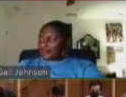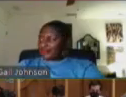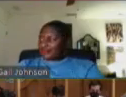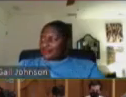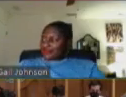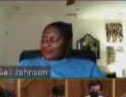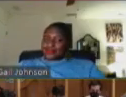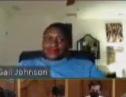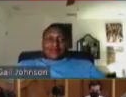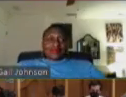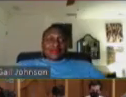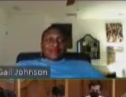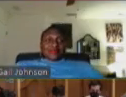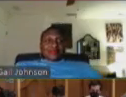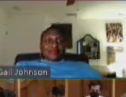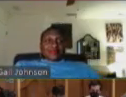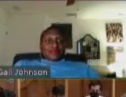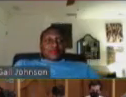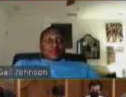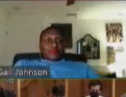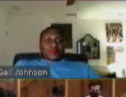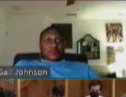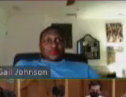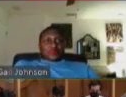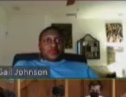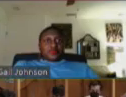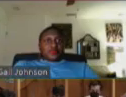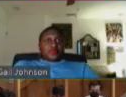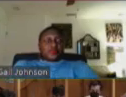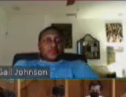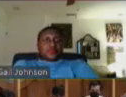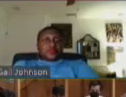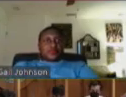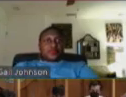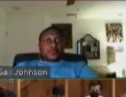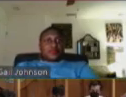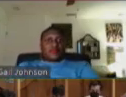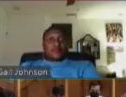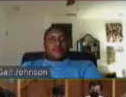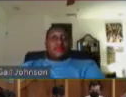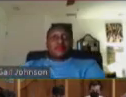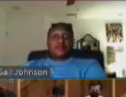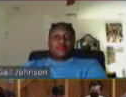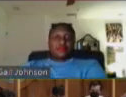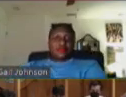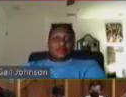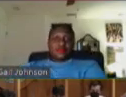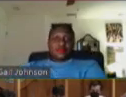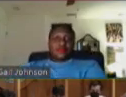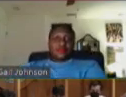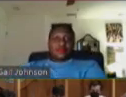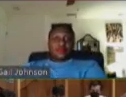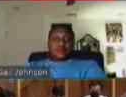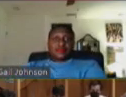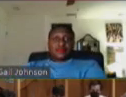Places 8-year half-cent sales tax in November of 2016 that is dedicated to acquire and improve environmentally